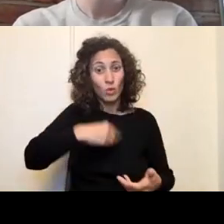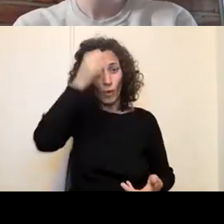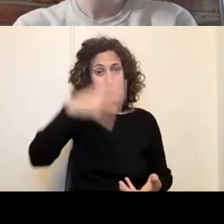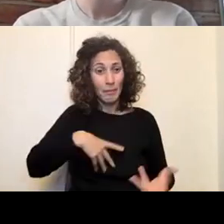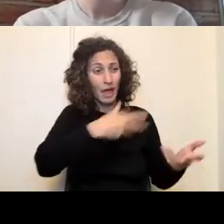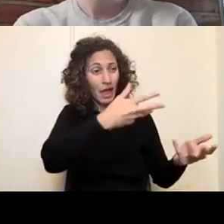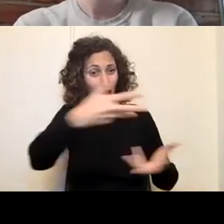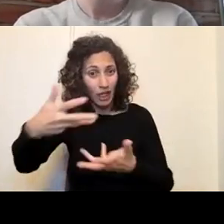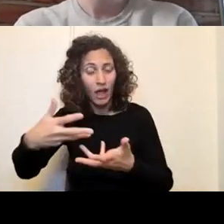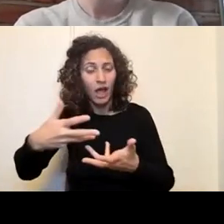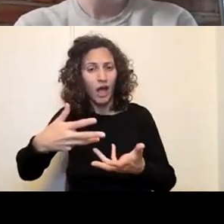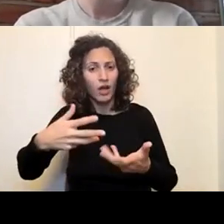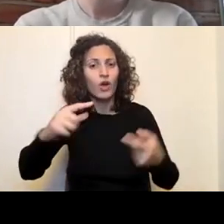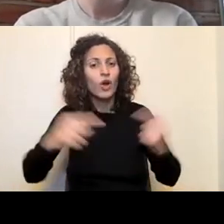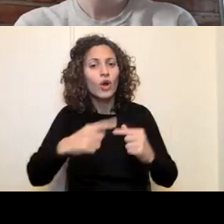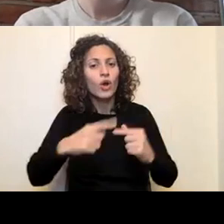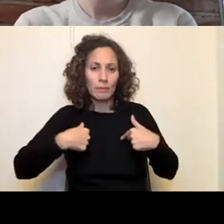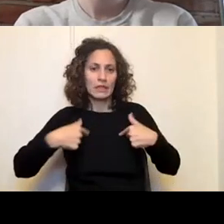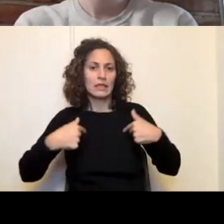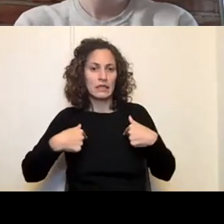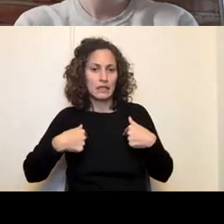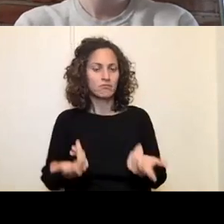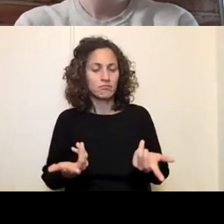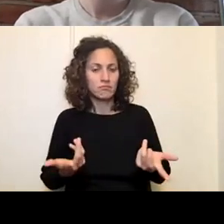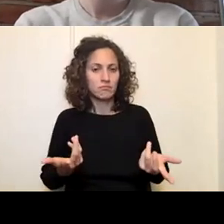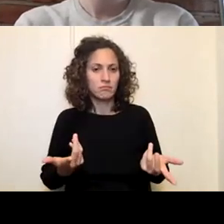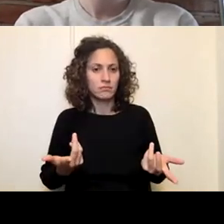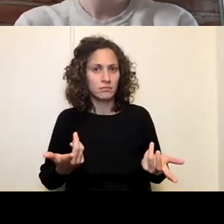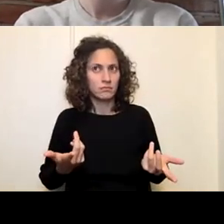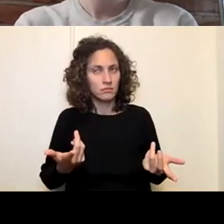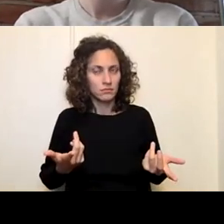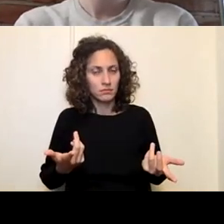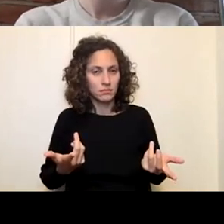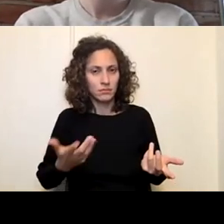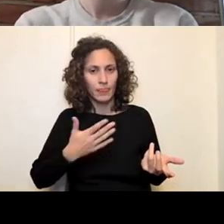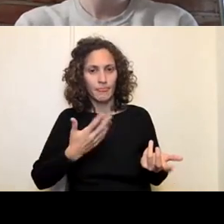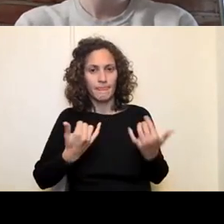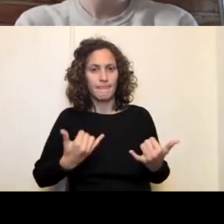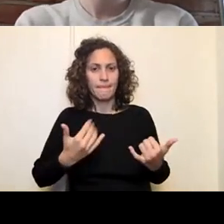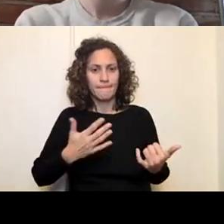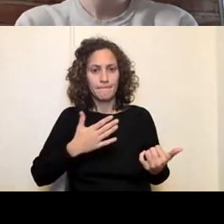being detrimental to me, I don't select. My